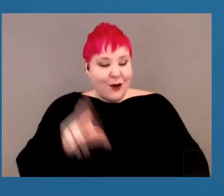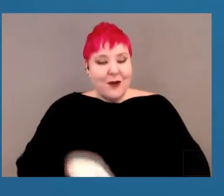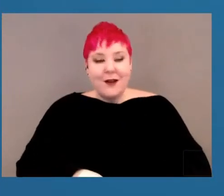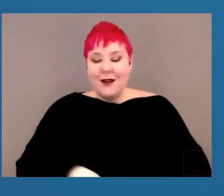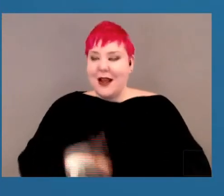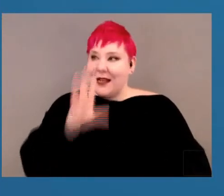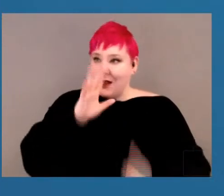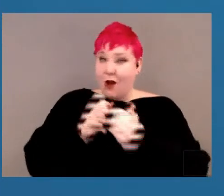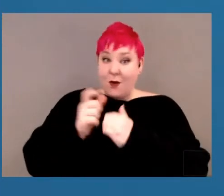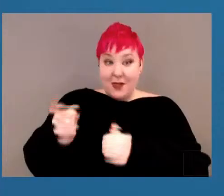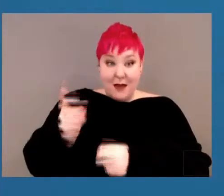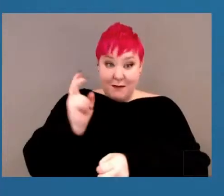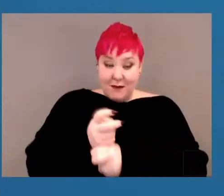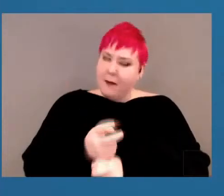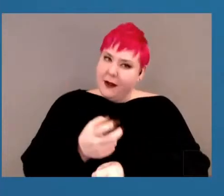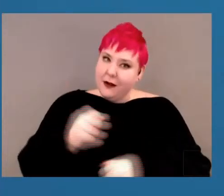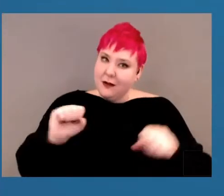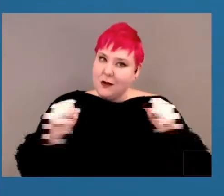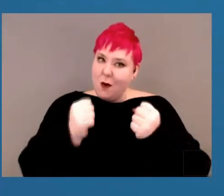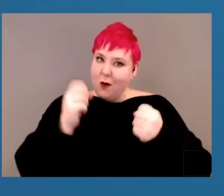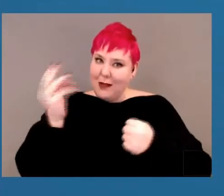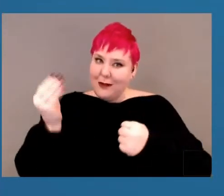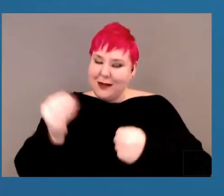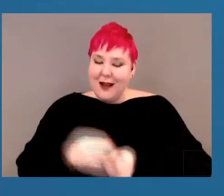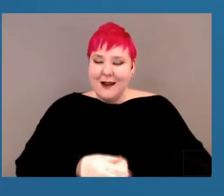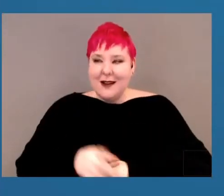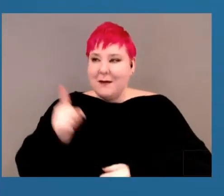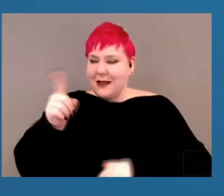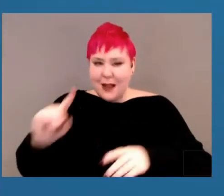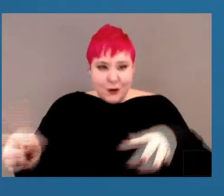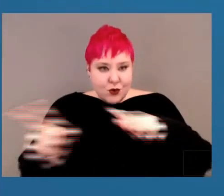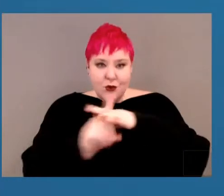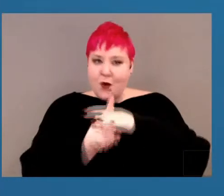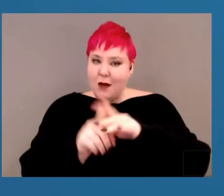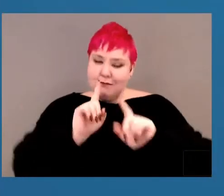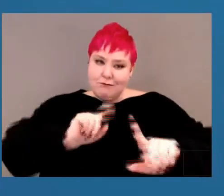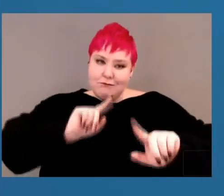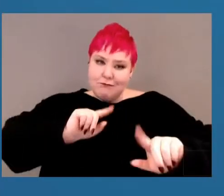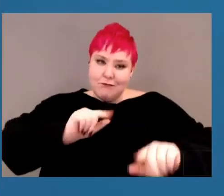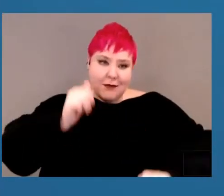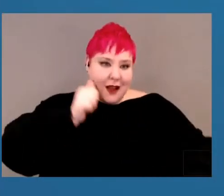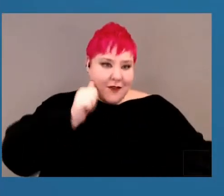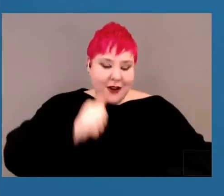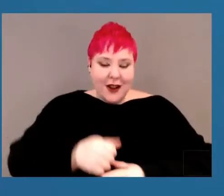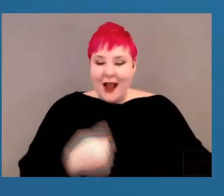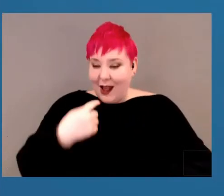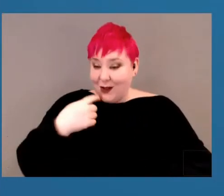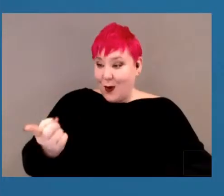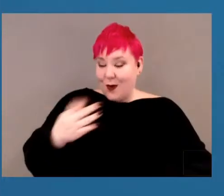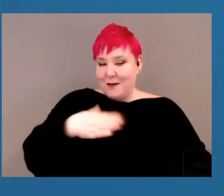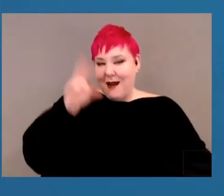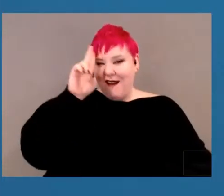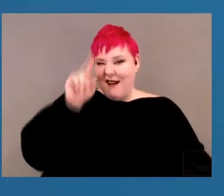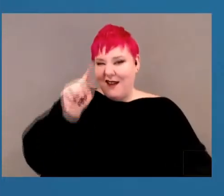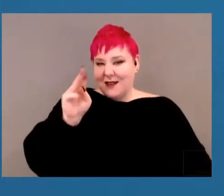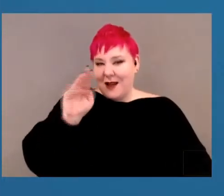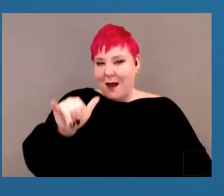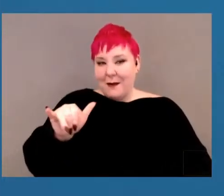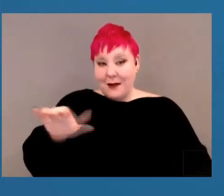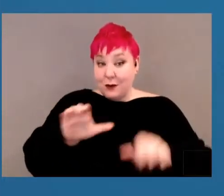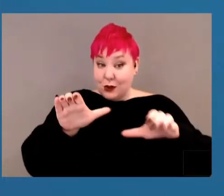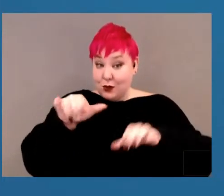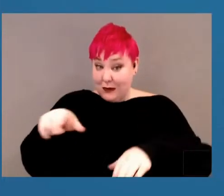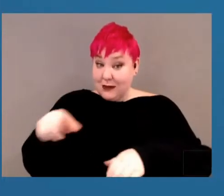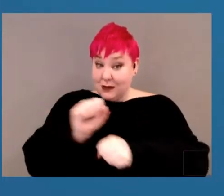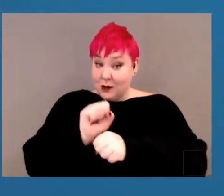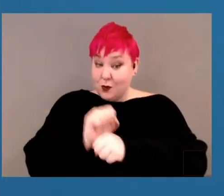it's really cold outside, showing up every day. It reminded me, and I told one of them that my Uncle Tommy used to do this work in Buffalo in the